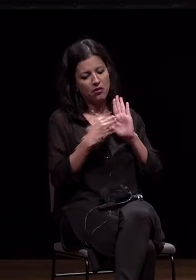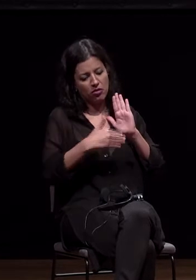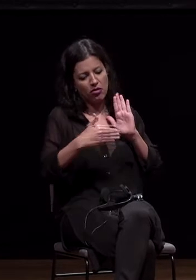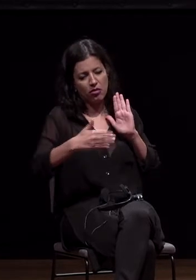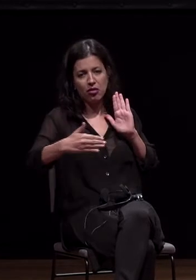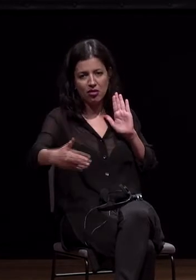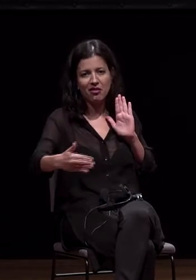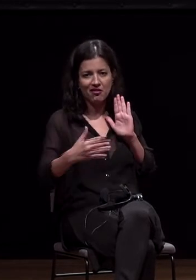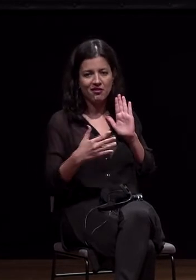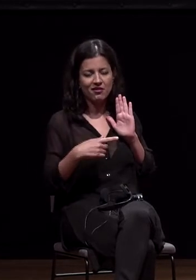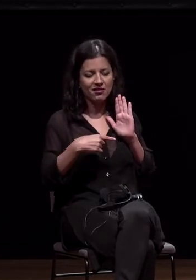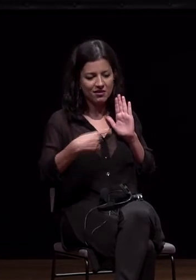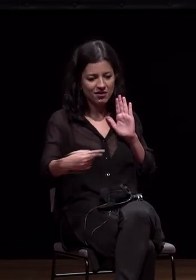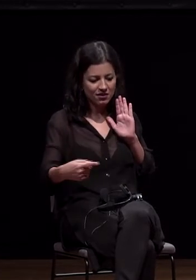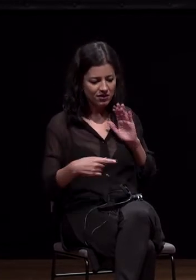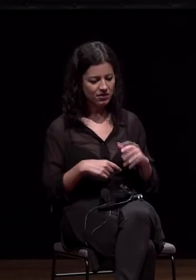cierto punto